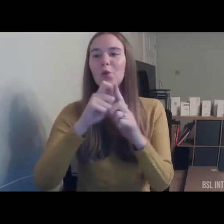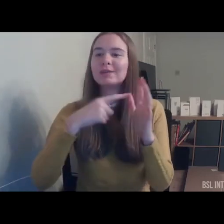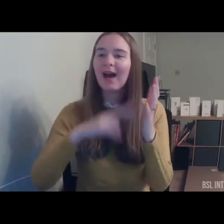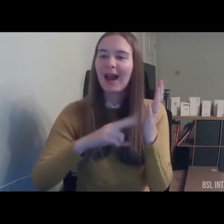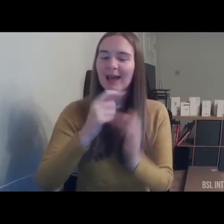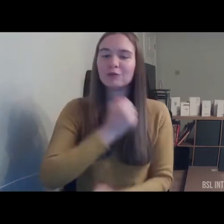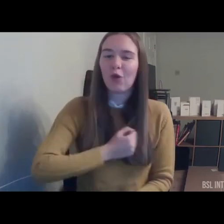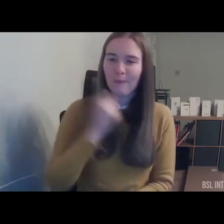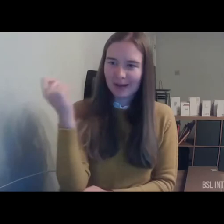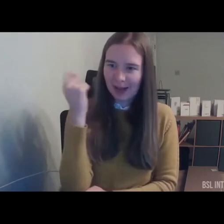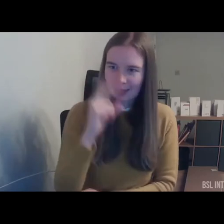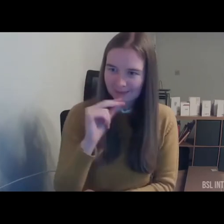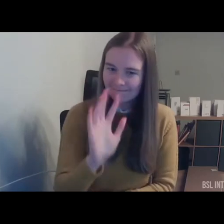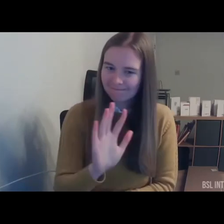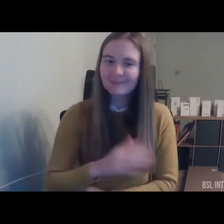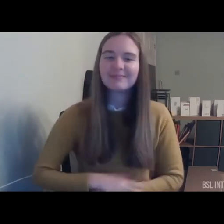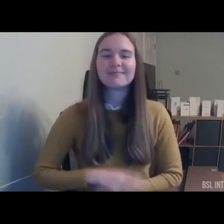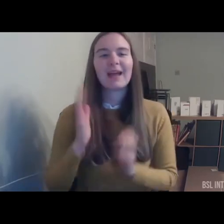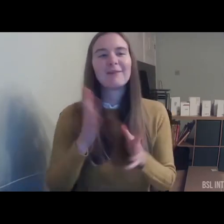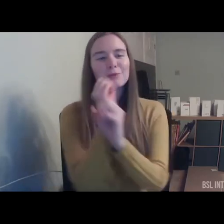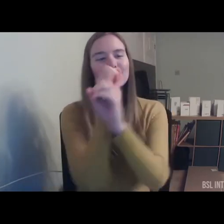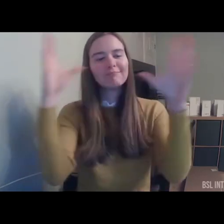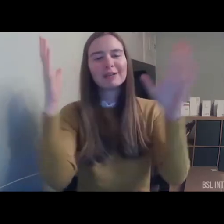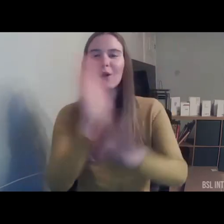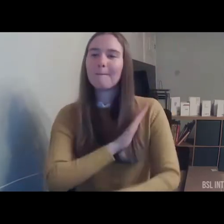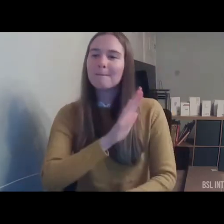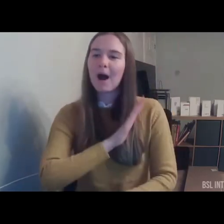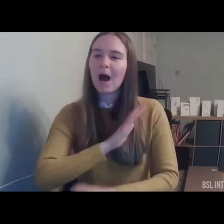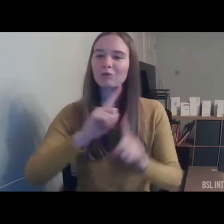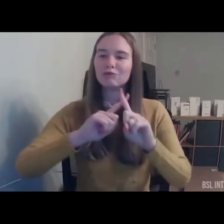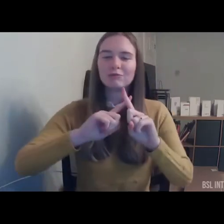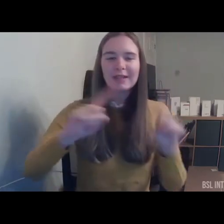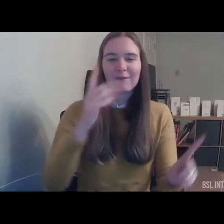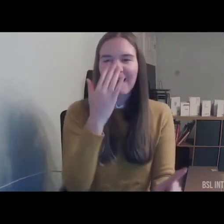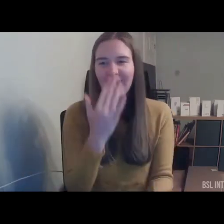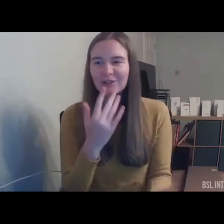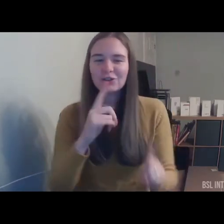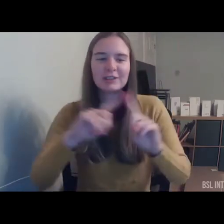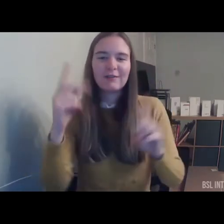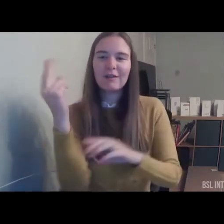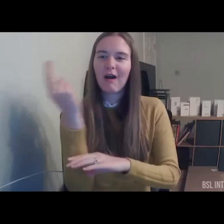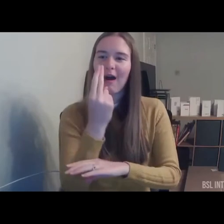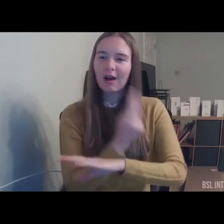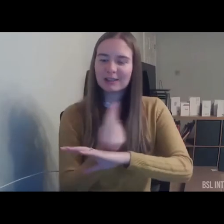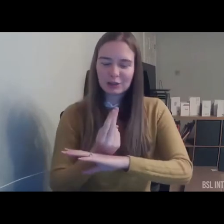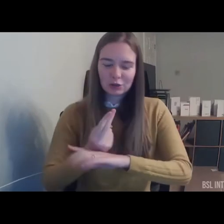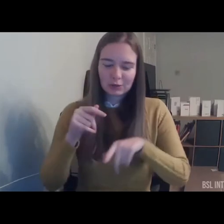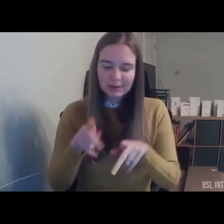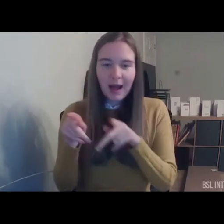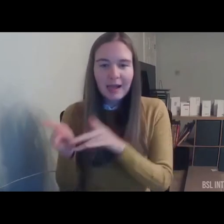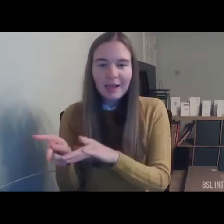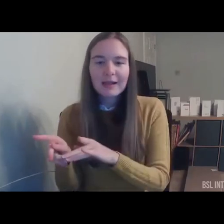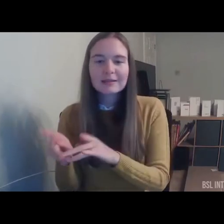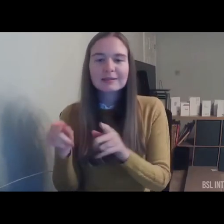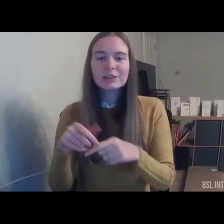You have to imagine it like a park with pavilions of different ages and different architectural styles, each one belonging to an individual